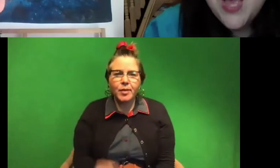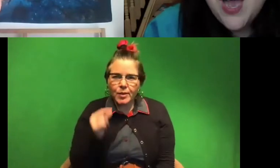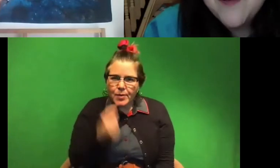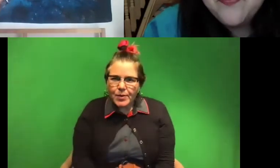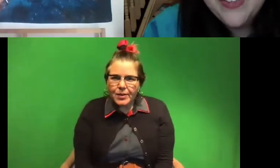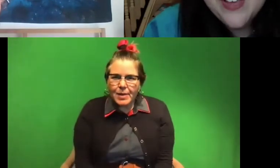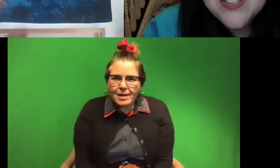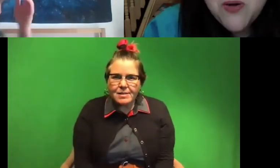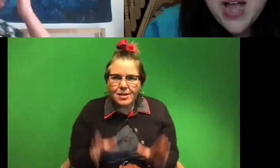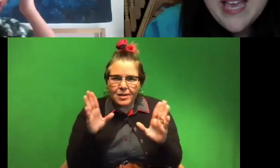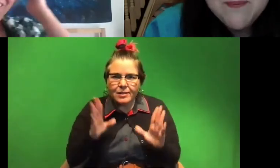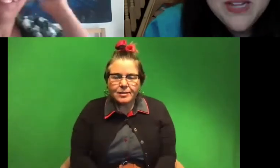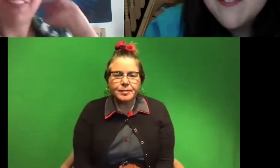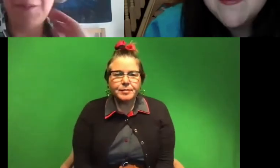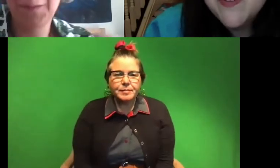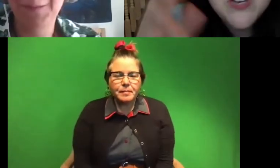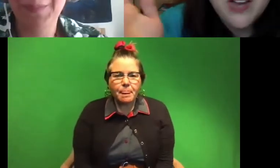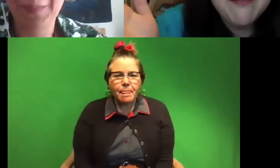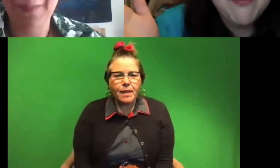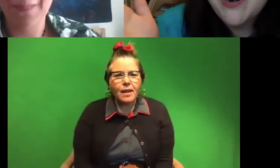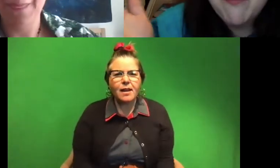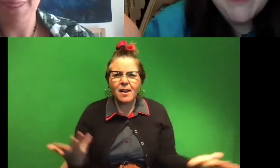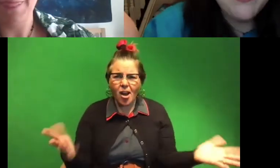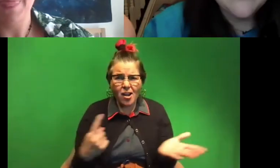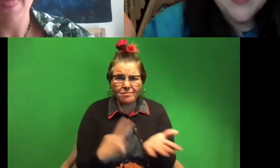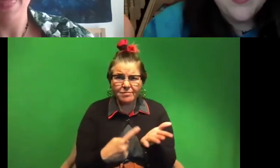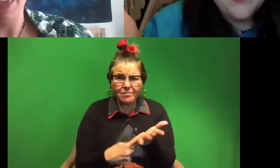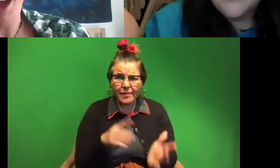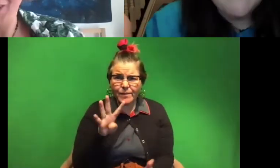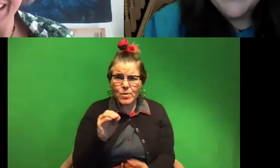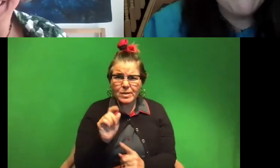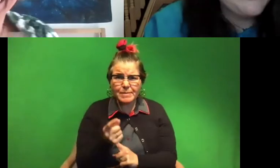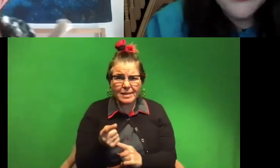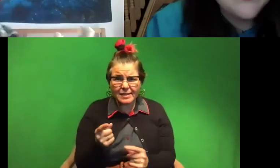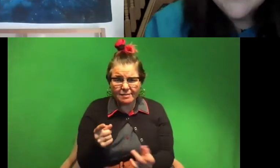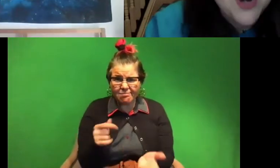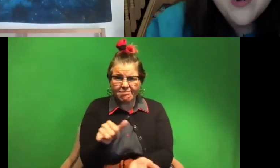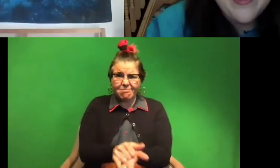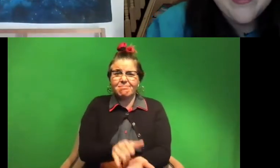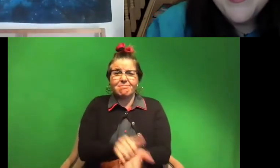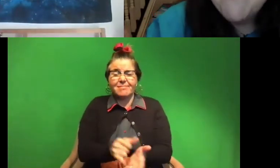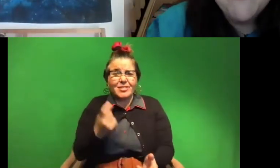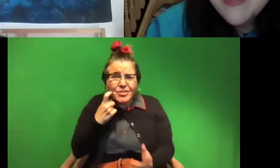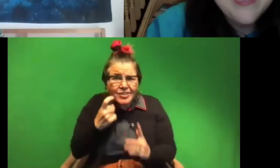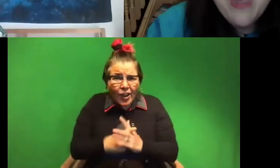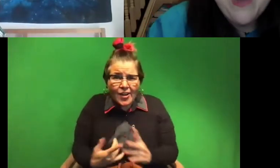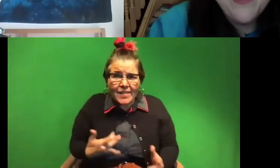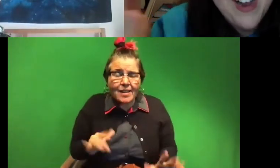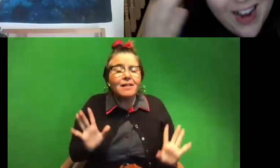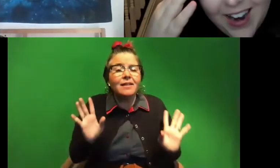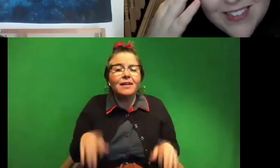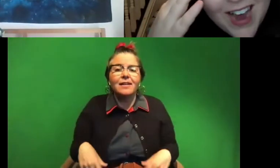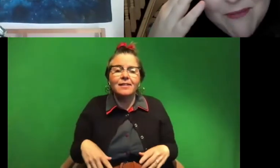Awesome. So I can't believe this, but we've been talking for 40 minutes. I Already? just started, but we've been,